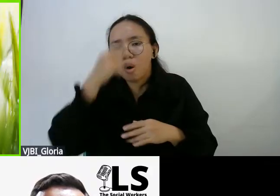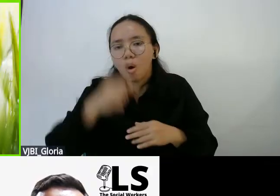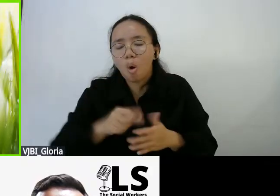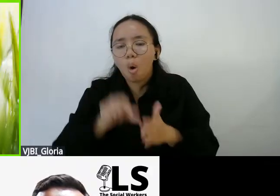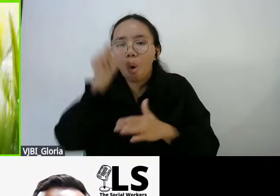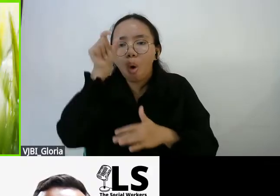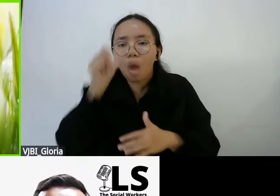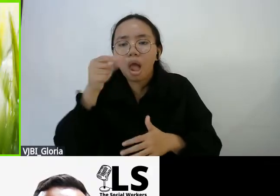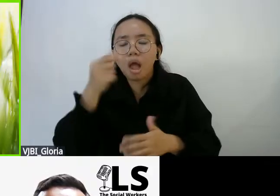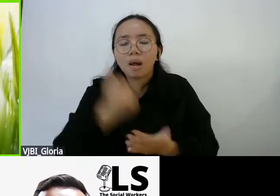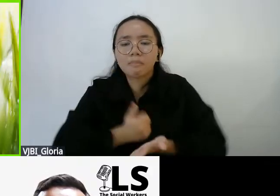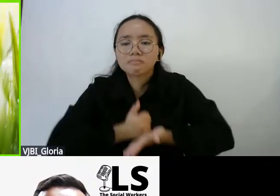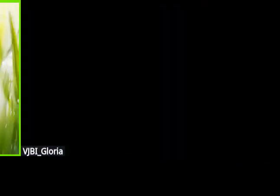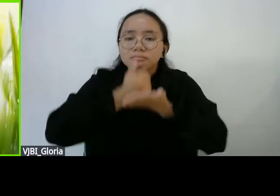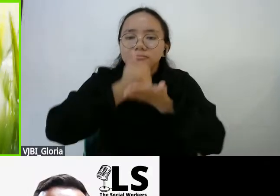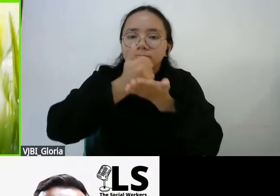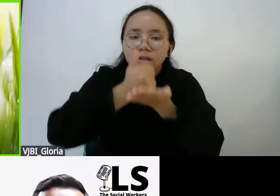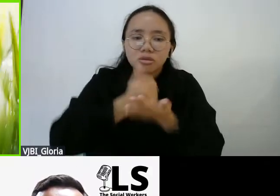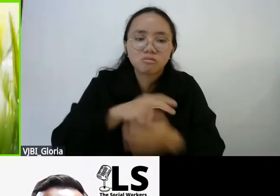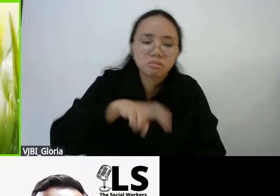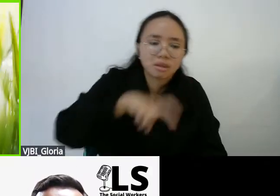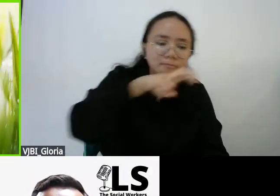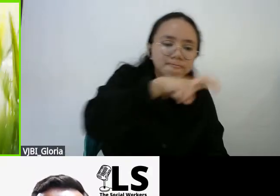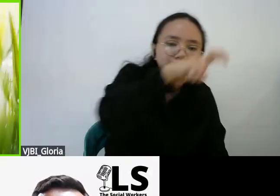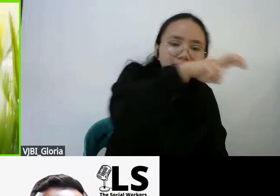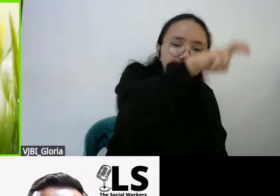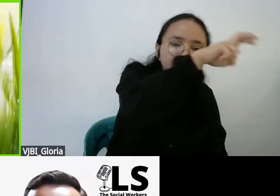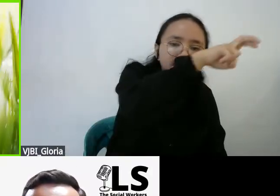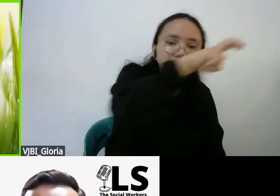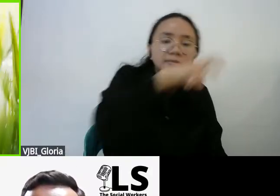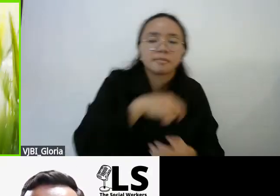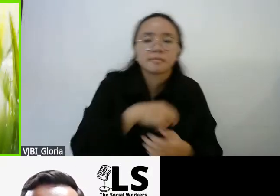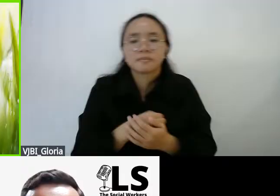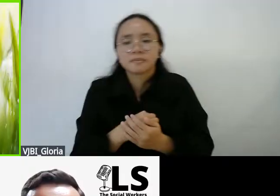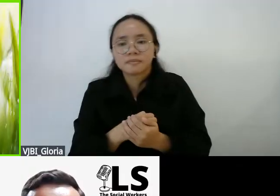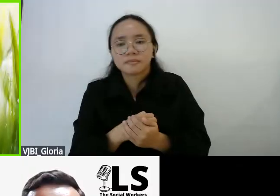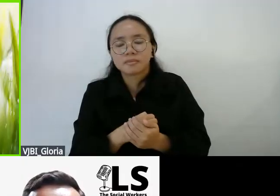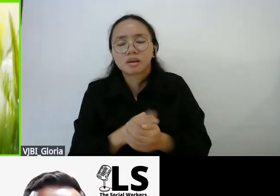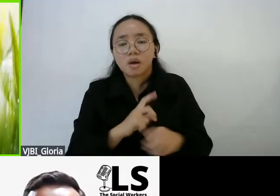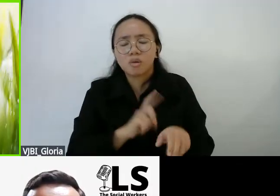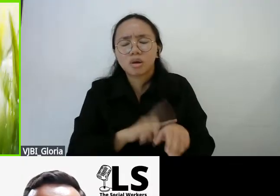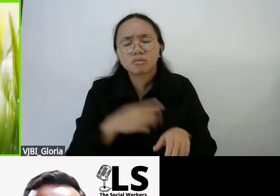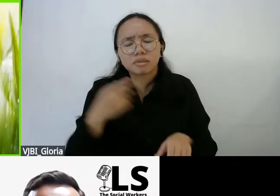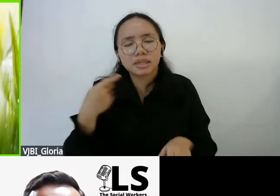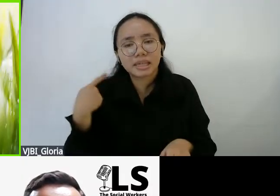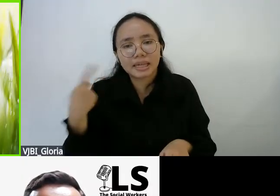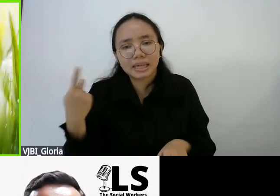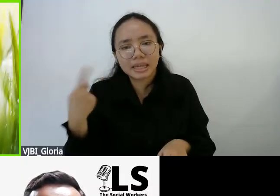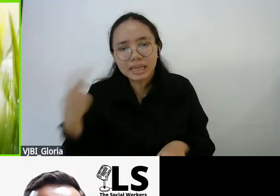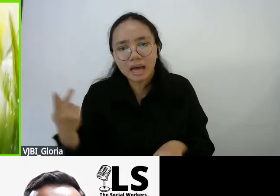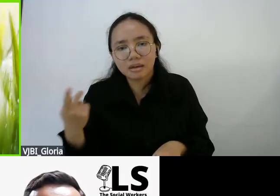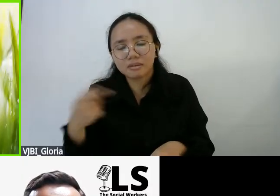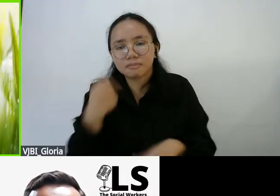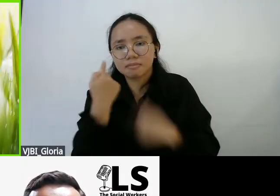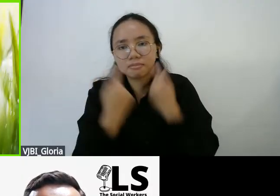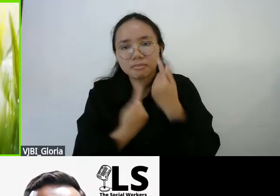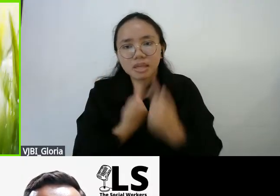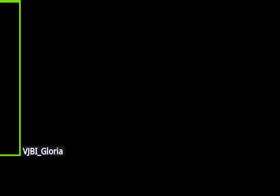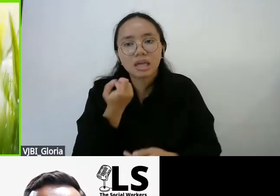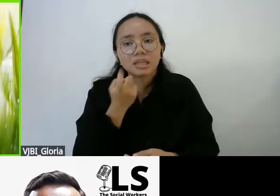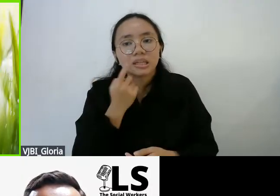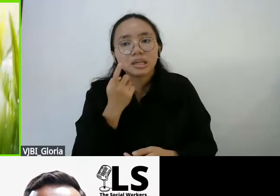If we think about universal design, and I know I'm getting a little bit off track, Why couldn't one of those stairs be a